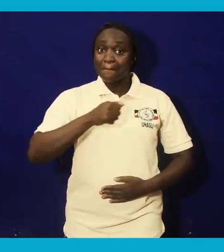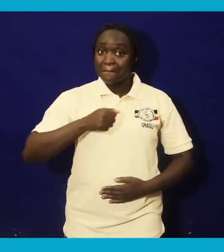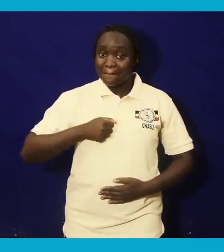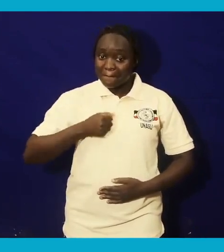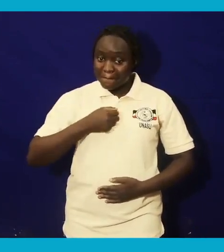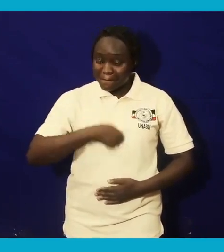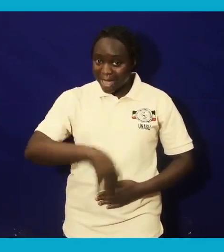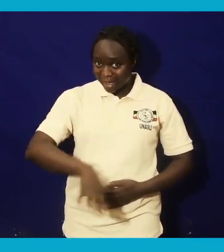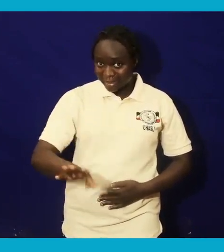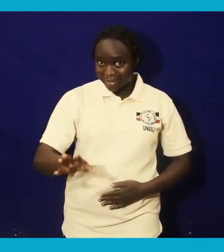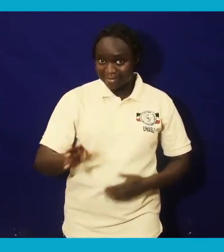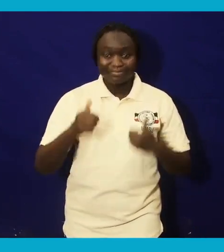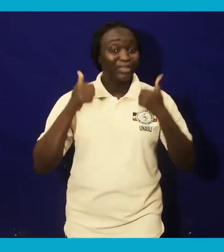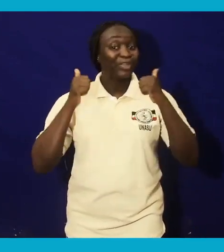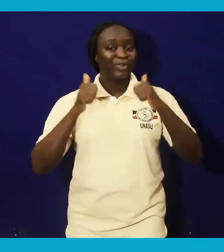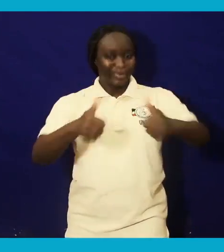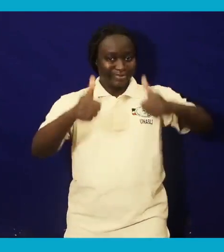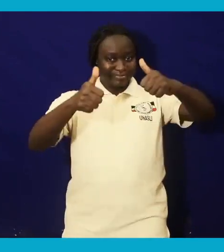mother,